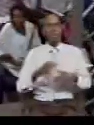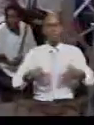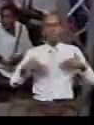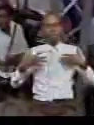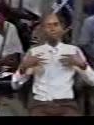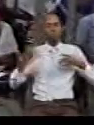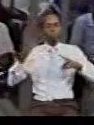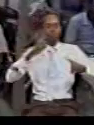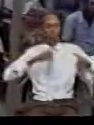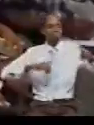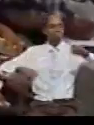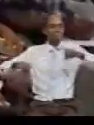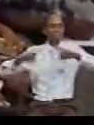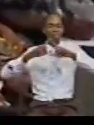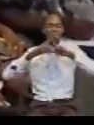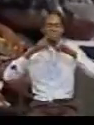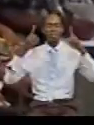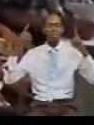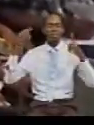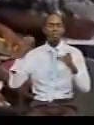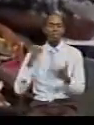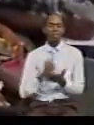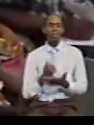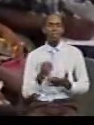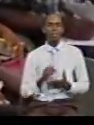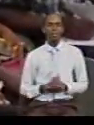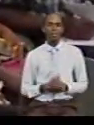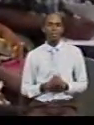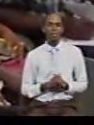Say big, big amen.